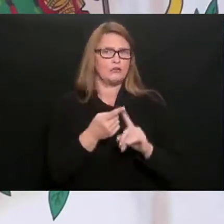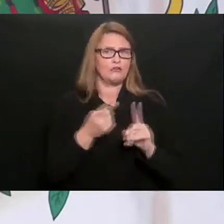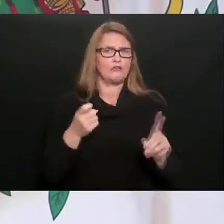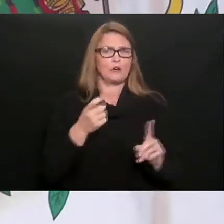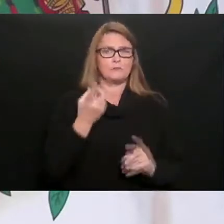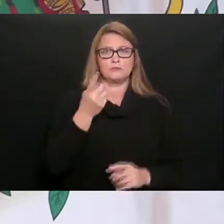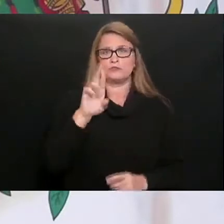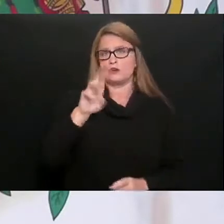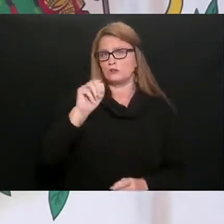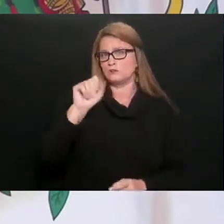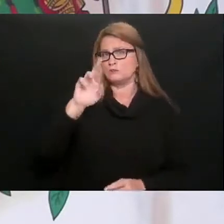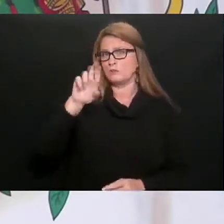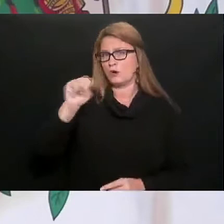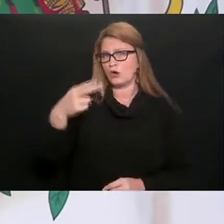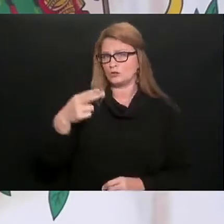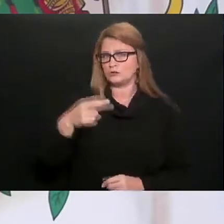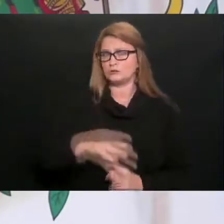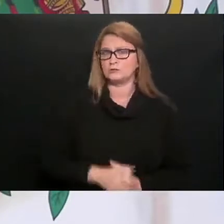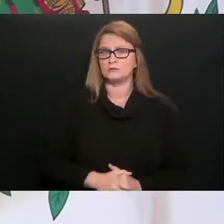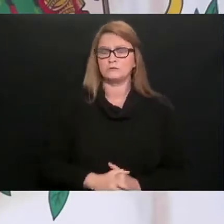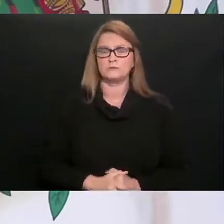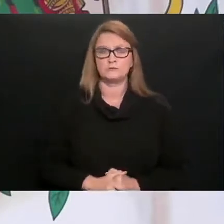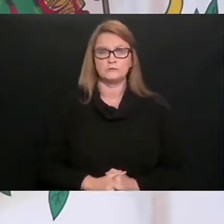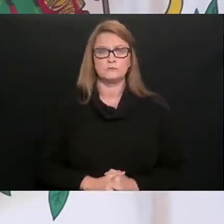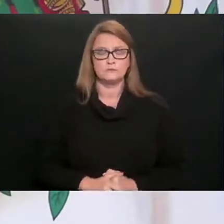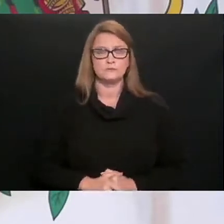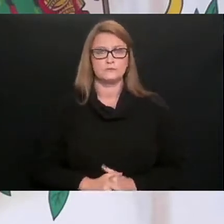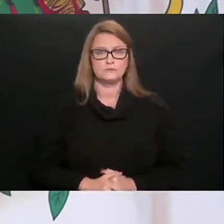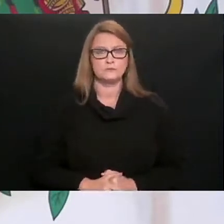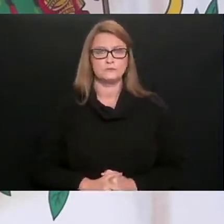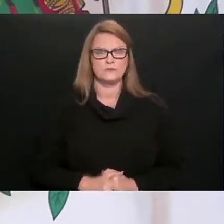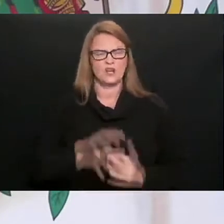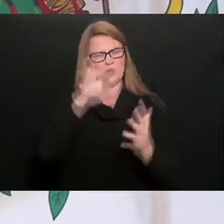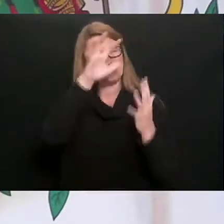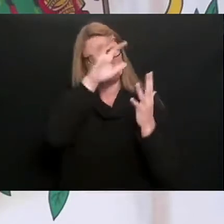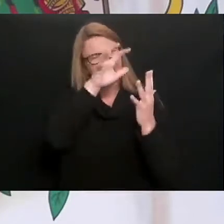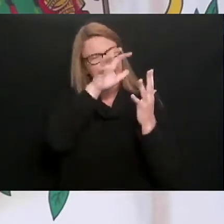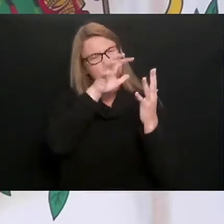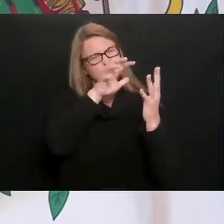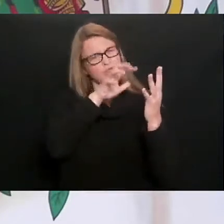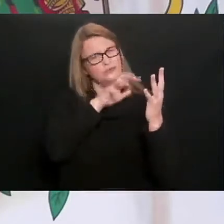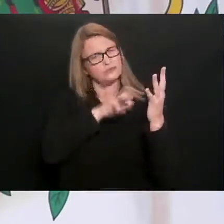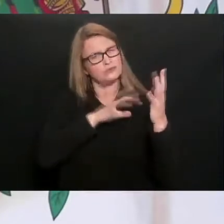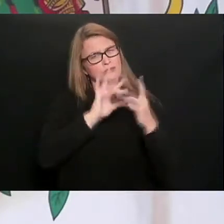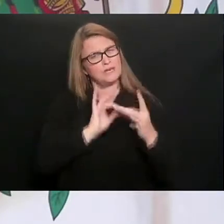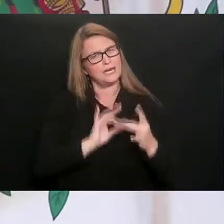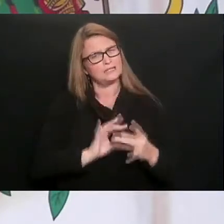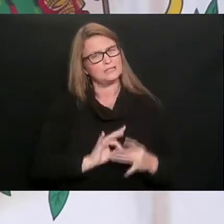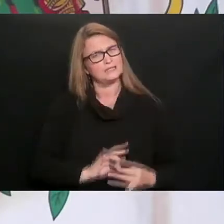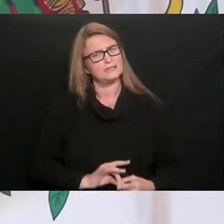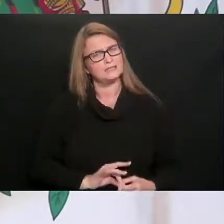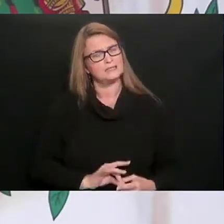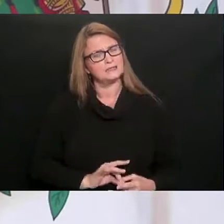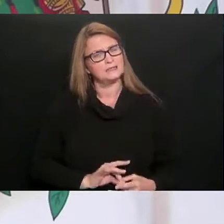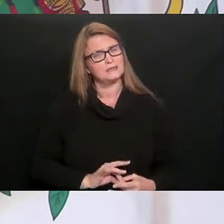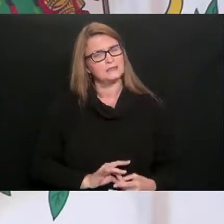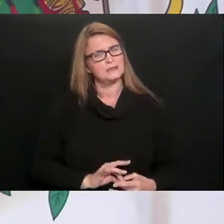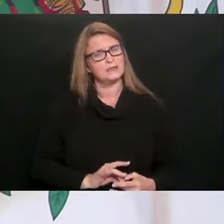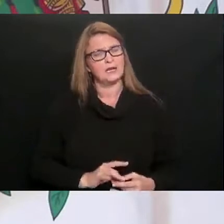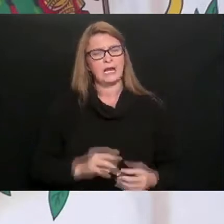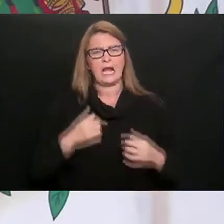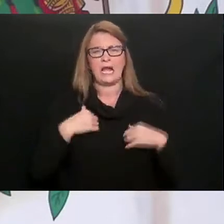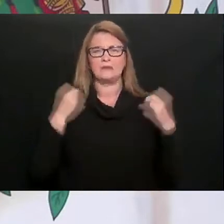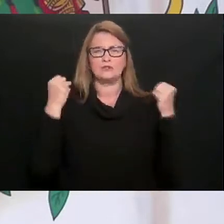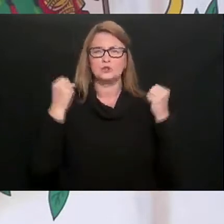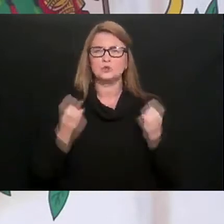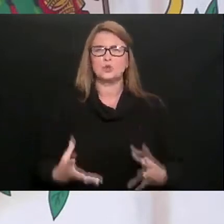coronavirus czar, Dr. Marsh, and it was a long text. And he went into all kinds of detail